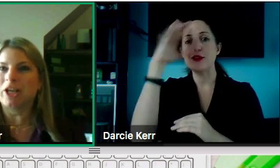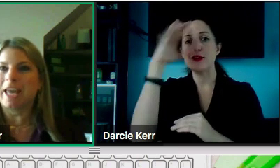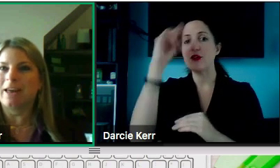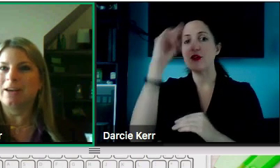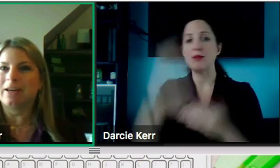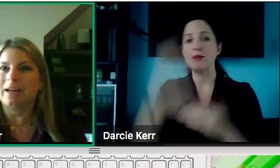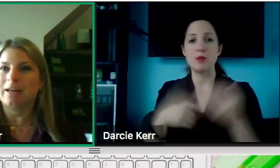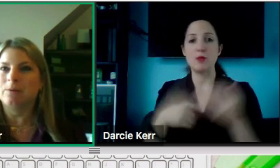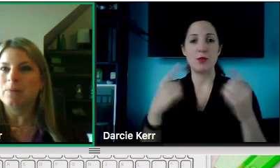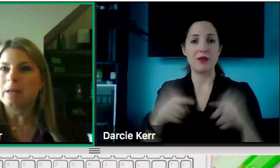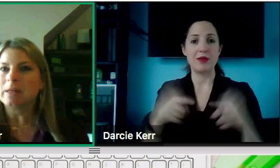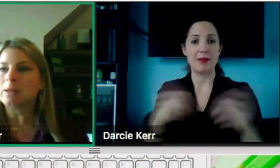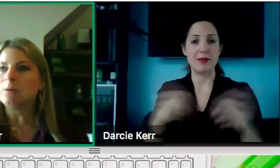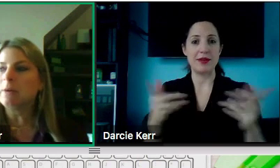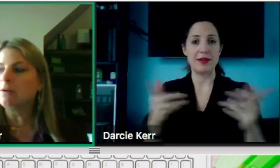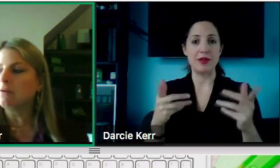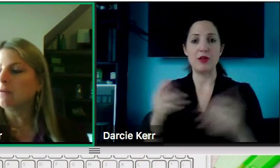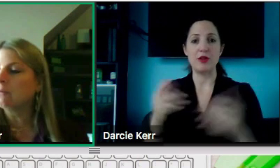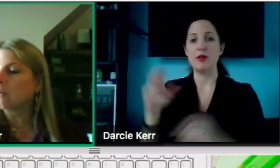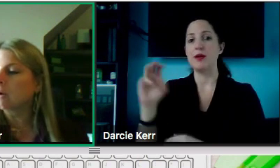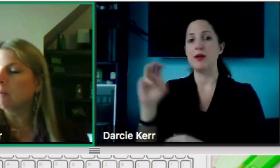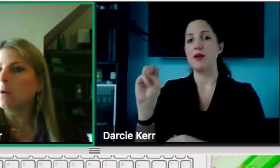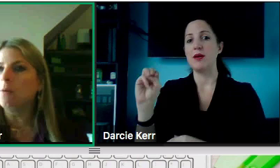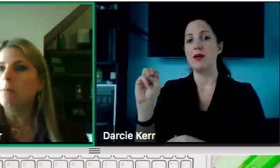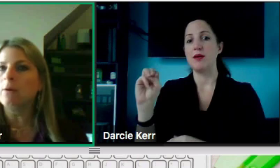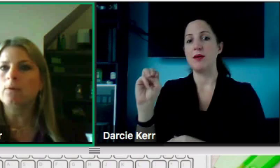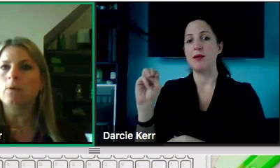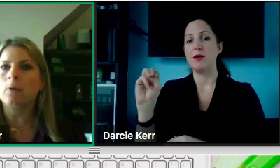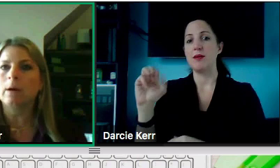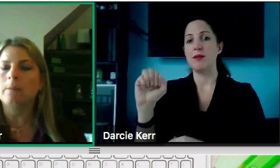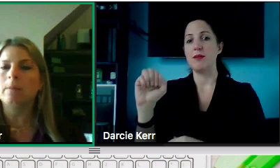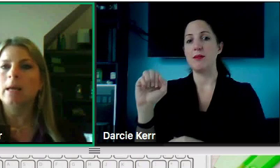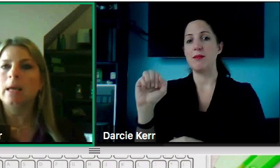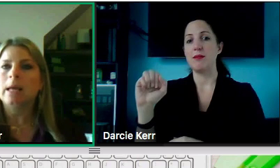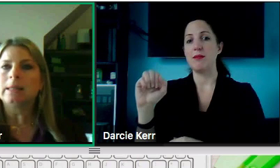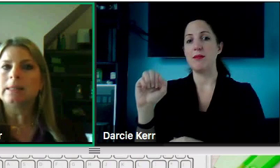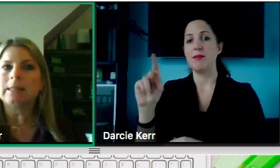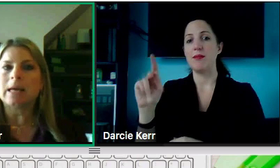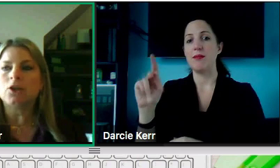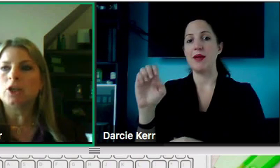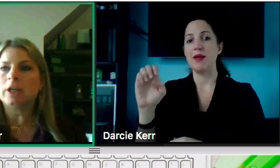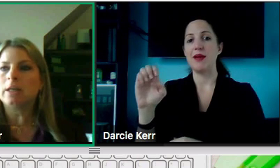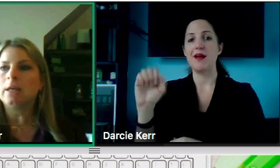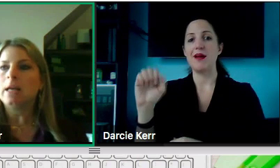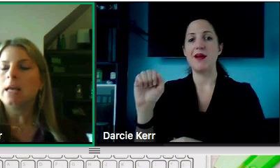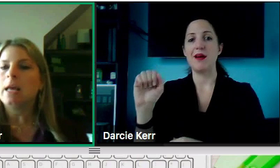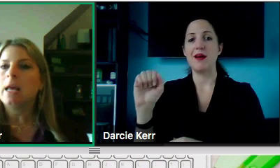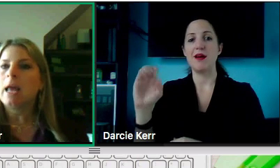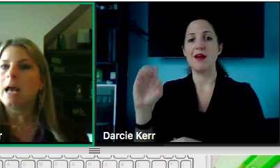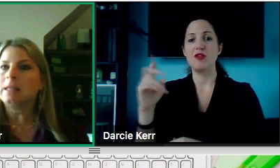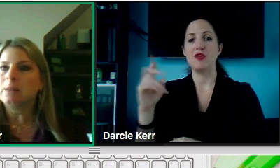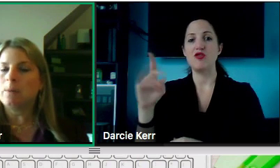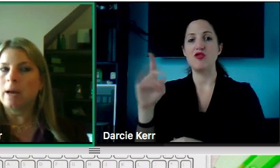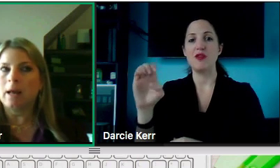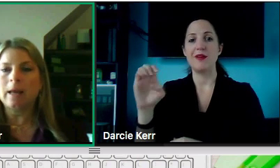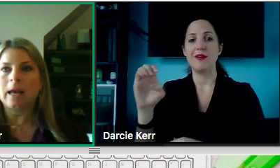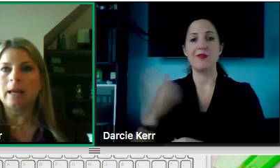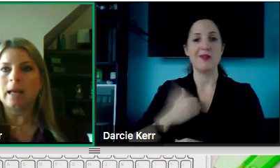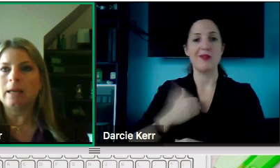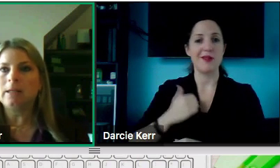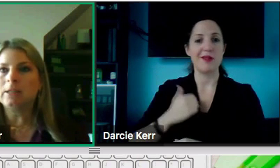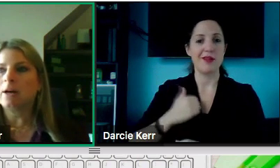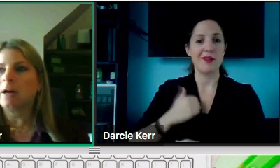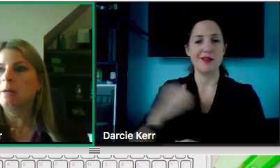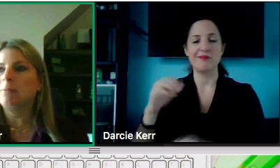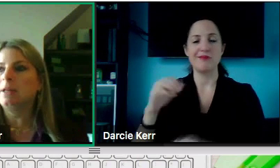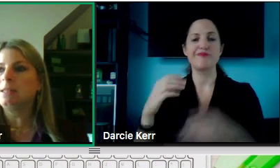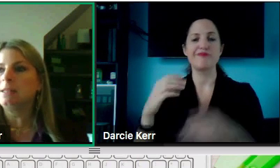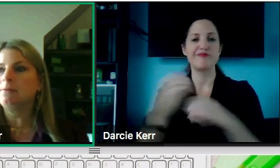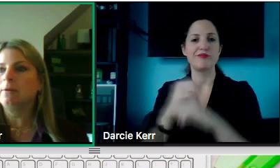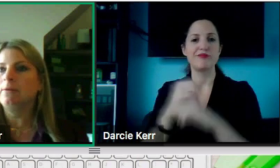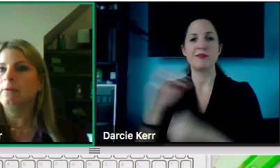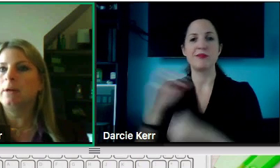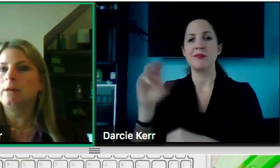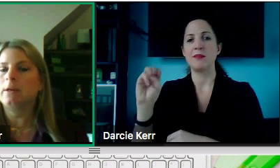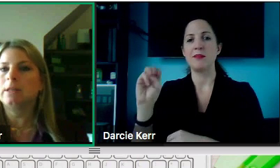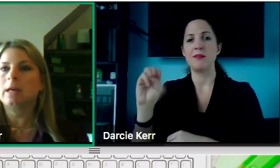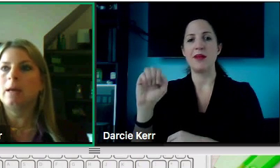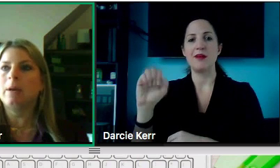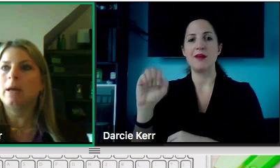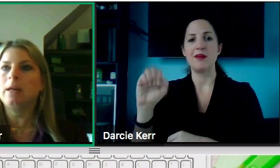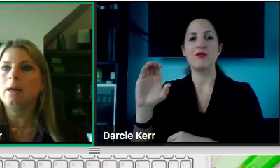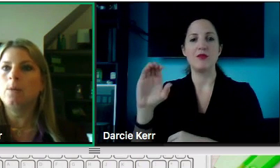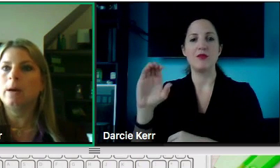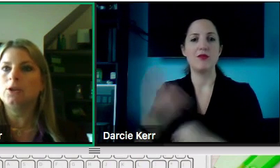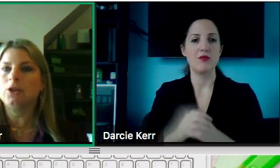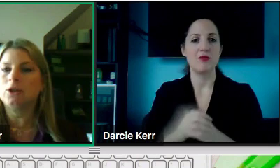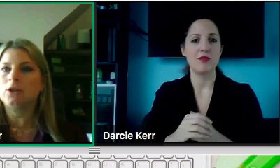Make a Change Canada. So a bit of a forum, open forum session. As well, at any time, please feel free